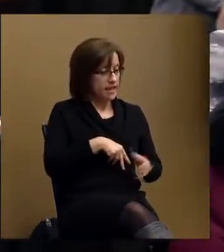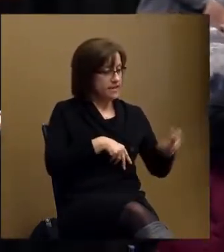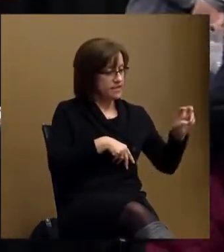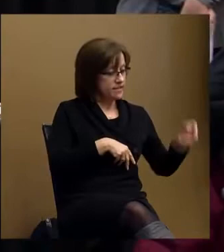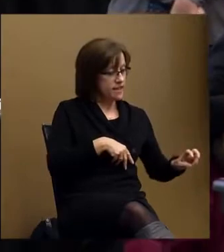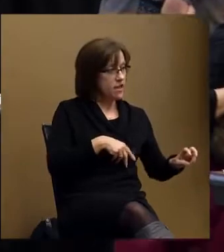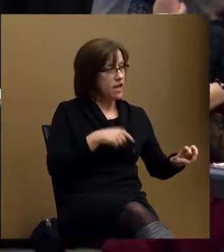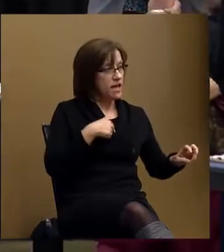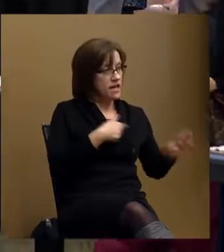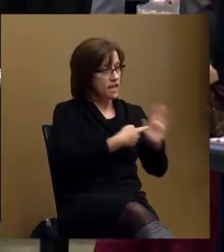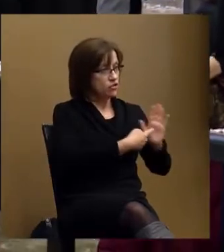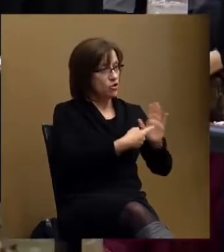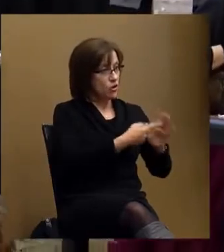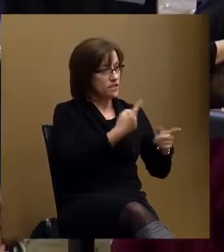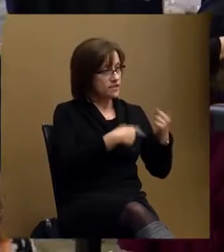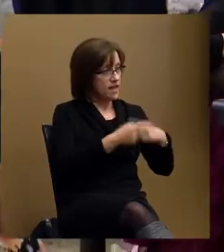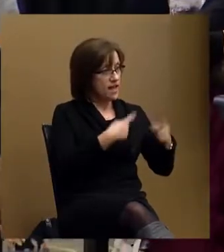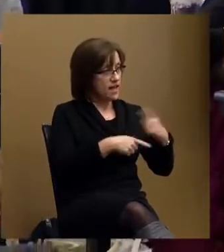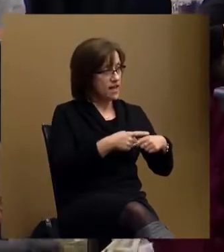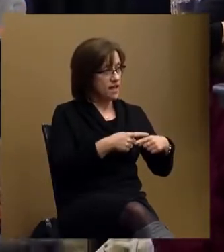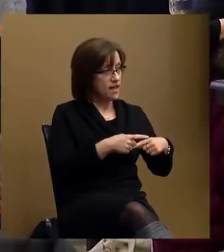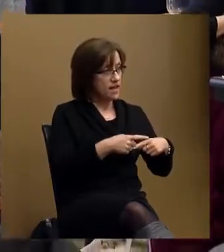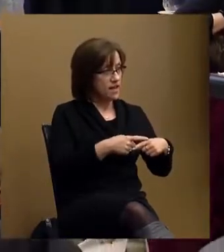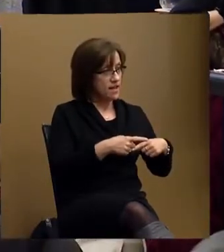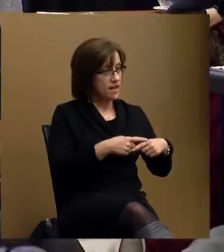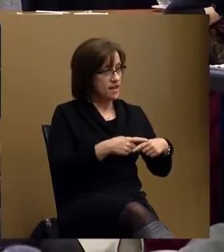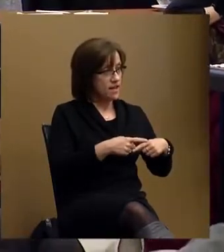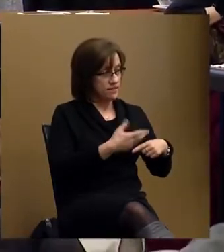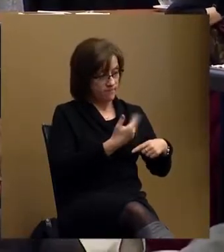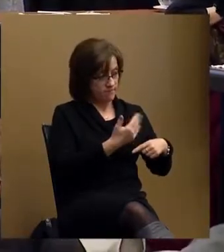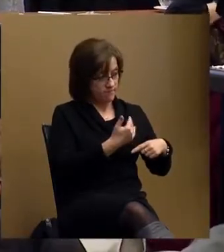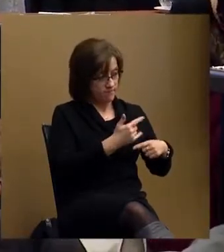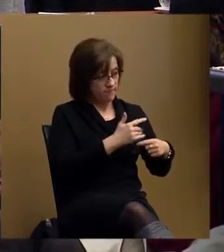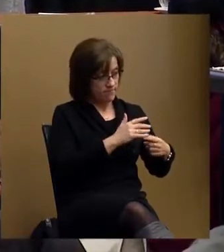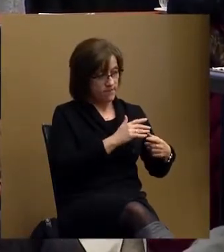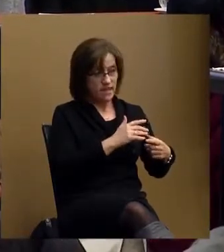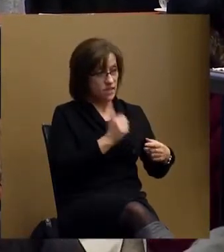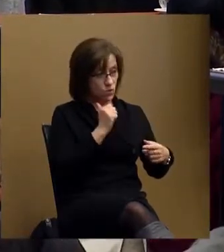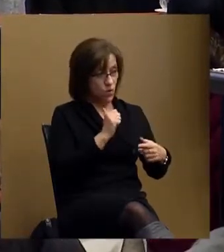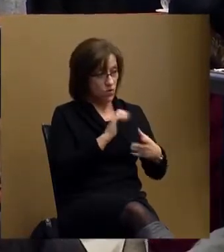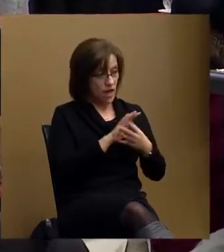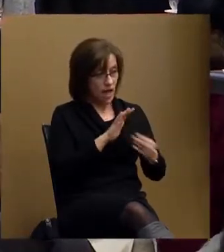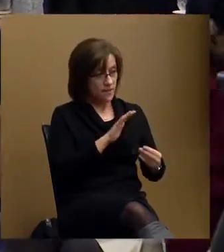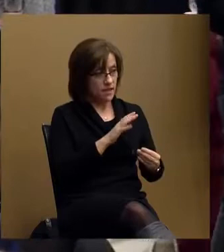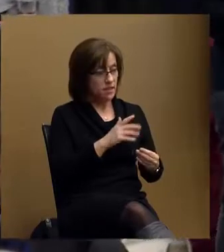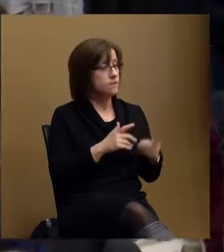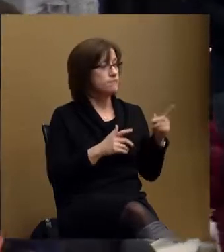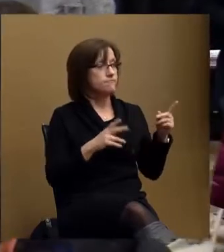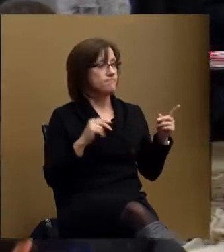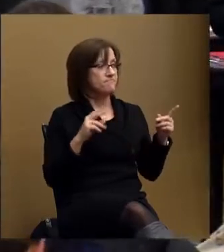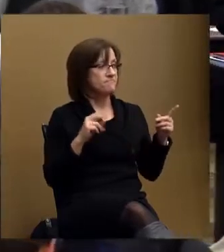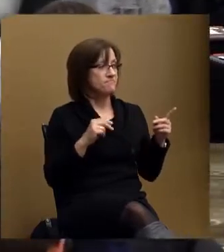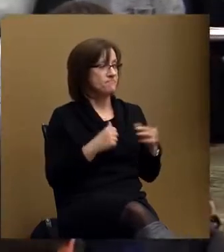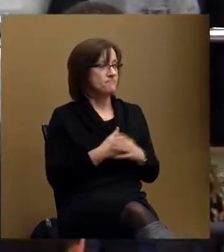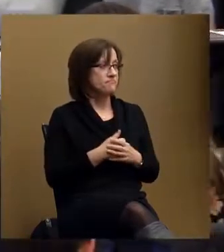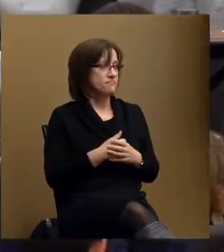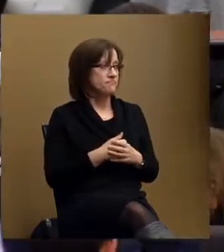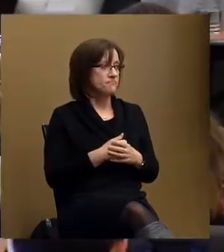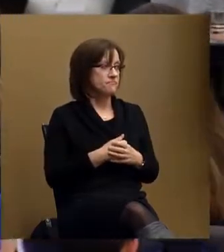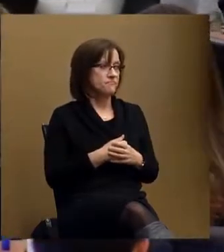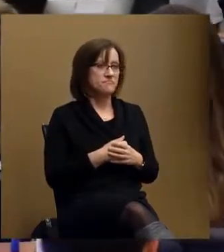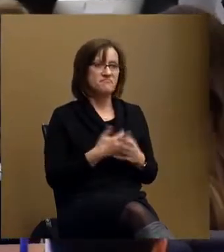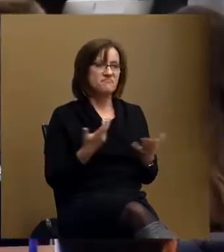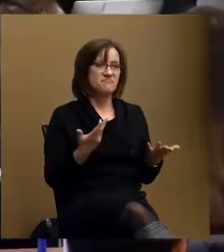a sign, and I request that he won't, okay. So that would probably tell me he's